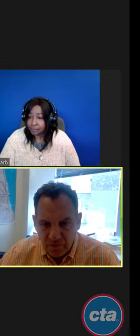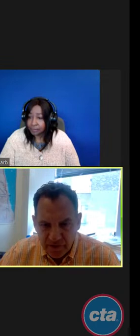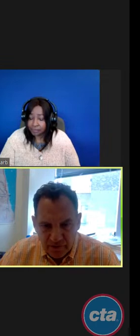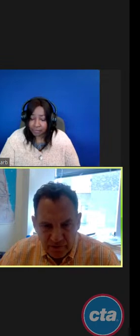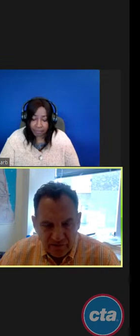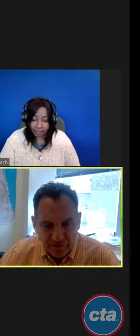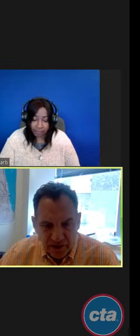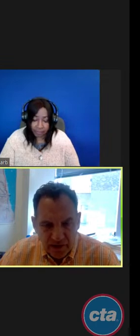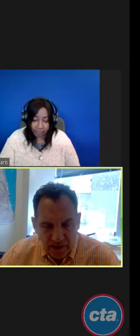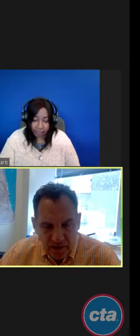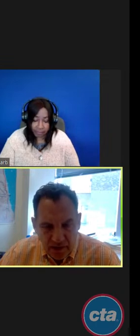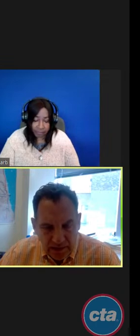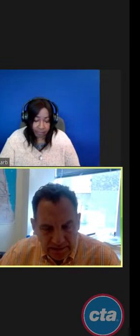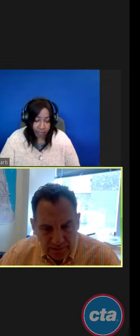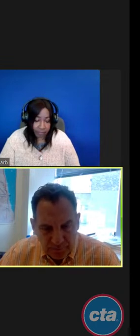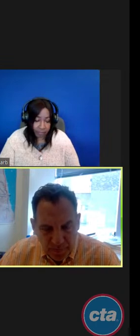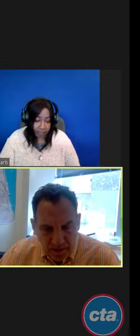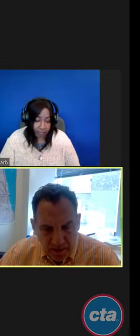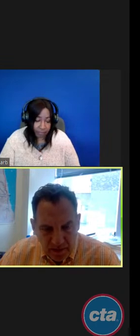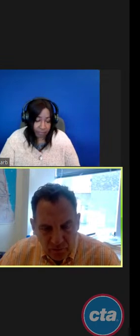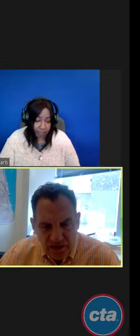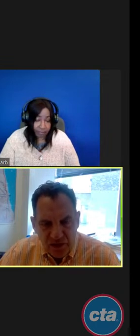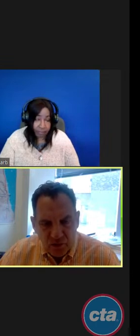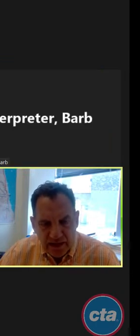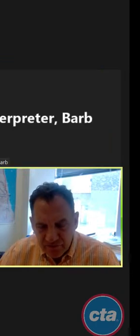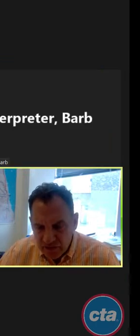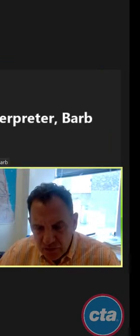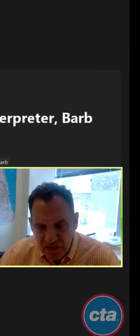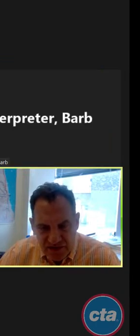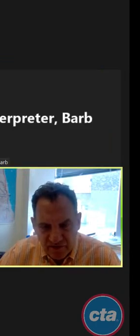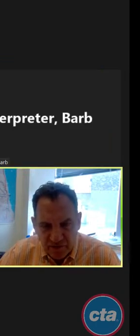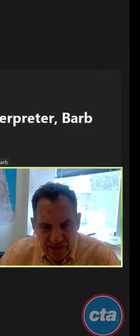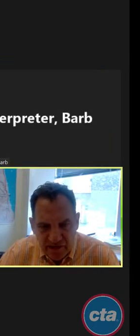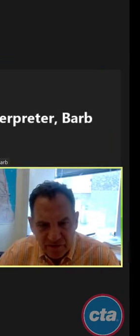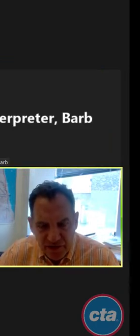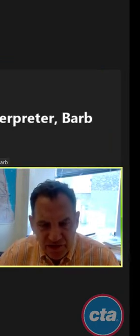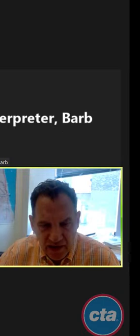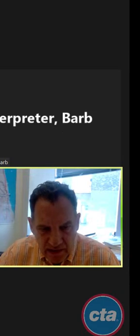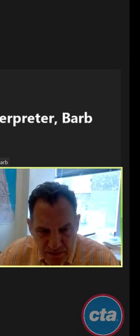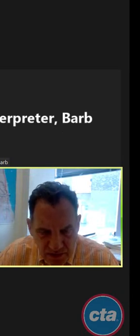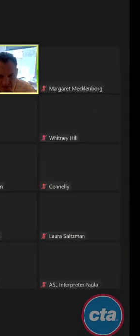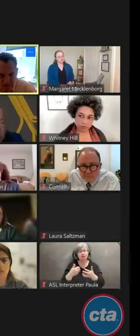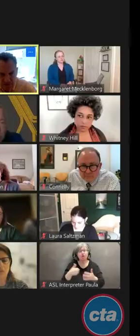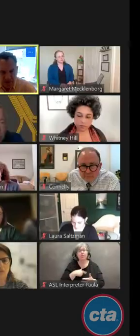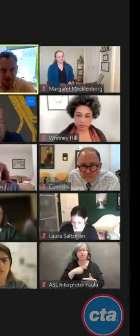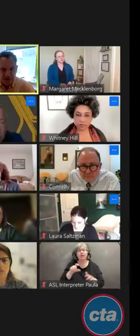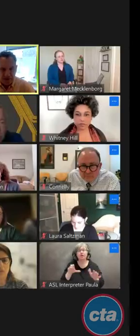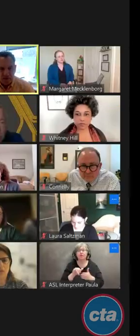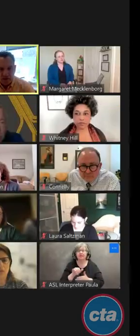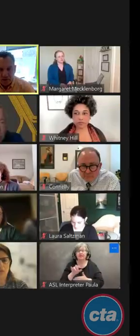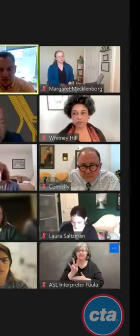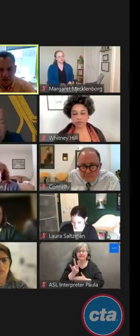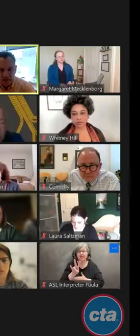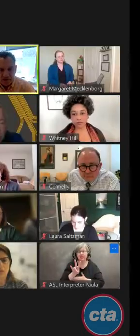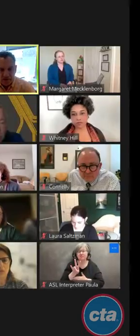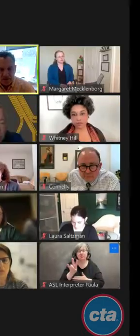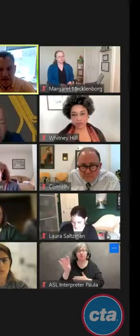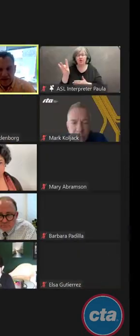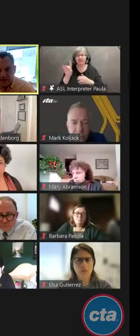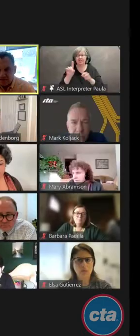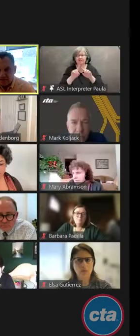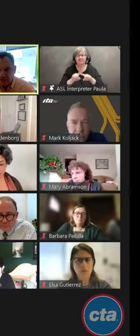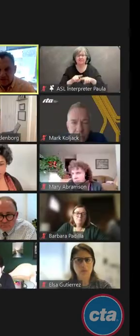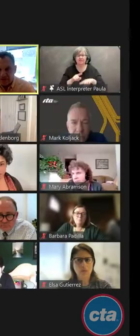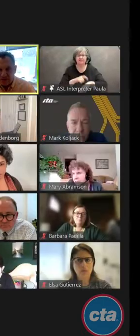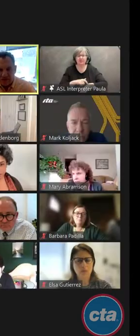Ventra card reader right in front. The reason we have to do this 7 or 8 different times is because there's